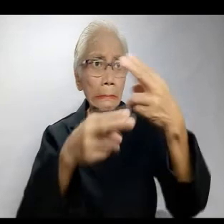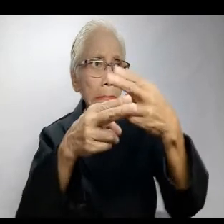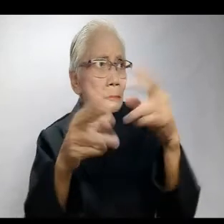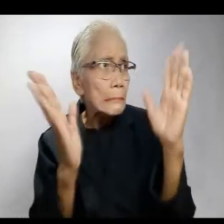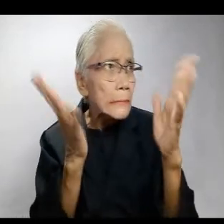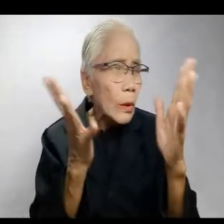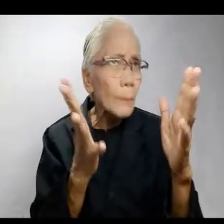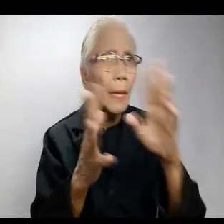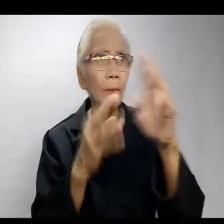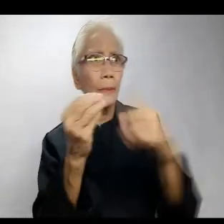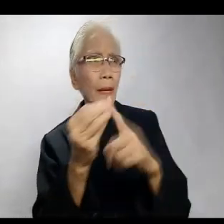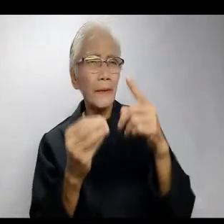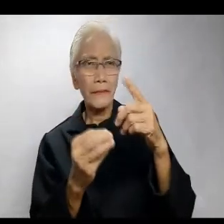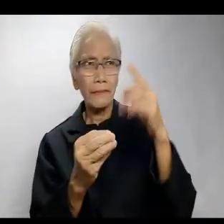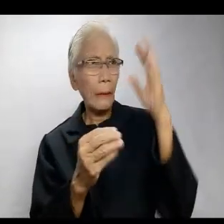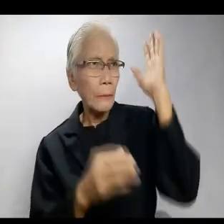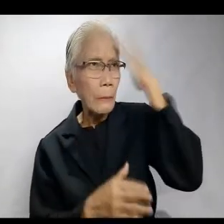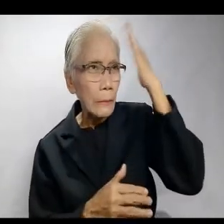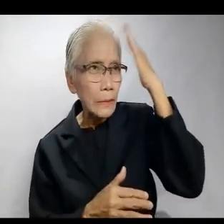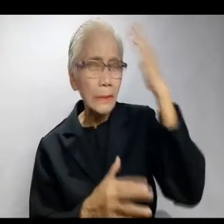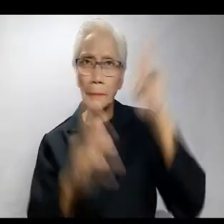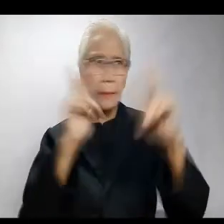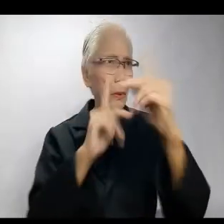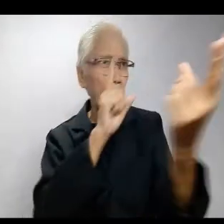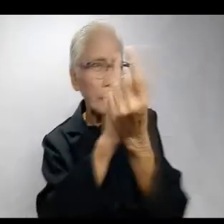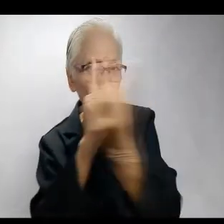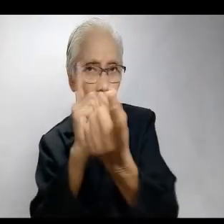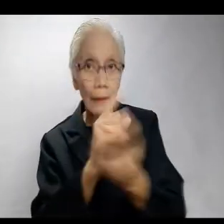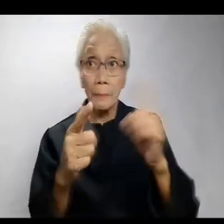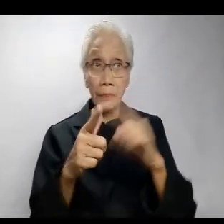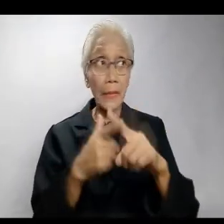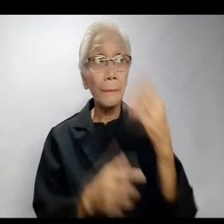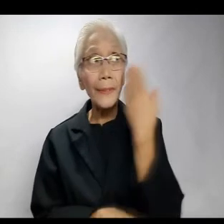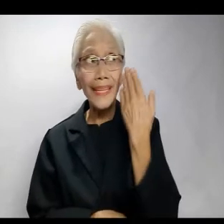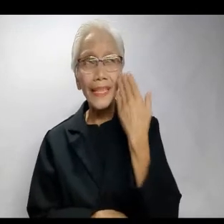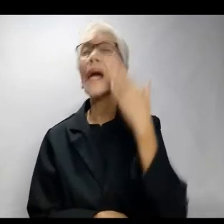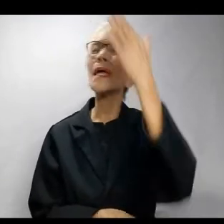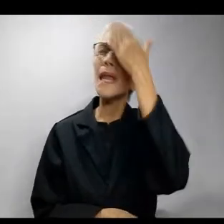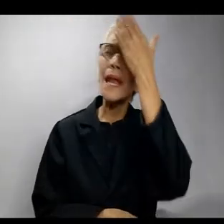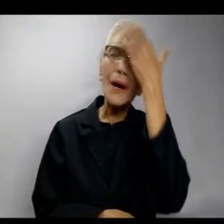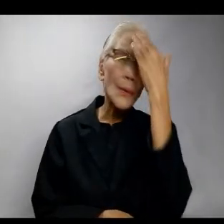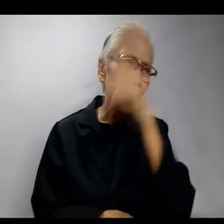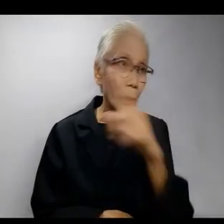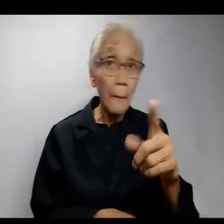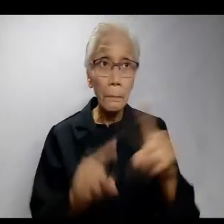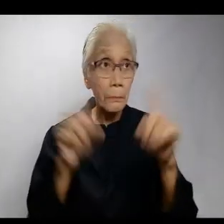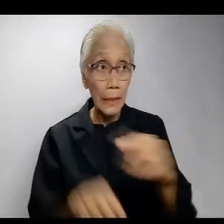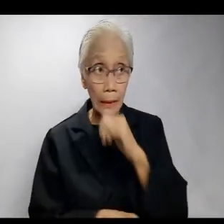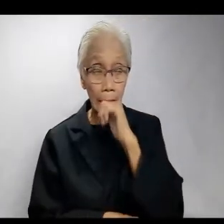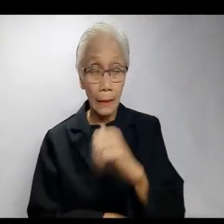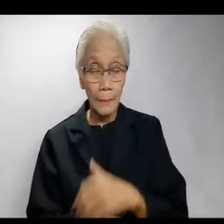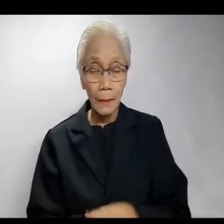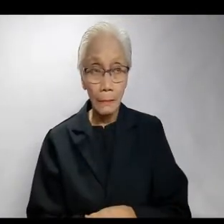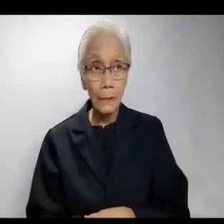drop, that is, to talk about famous people that he met, and he pretends that he knows them better